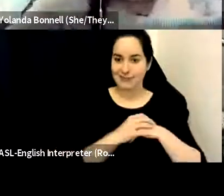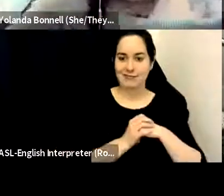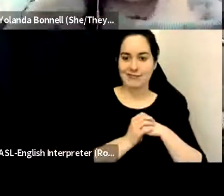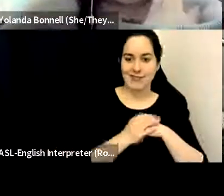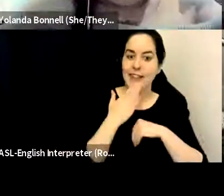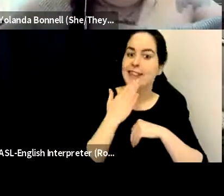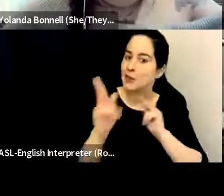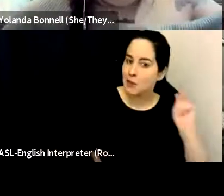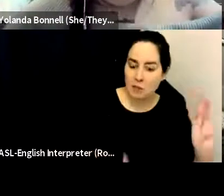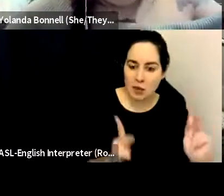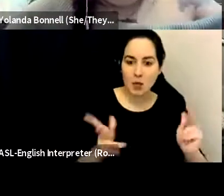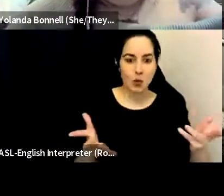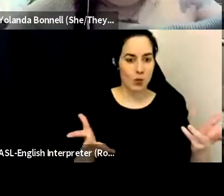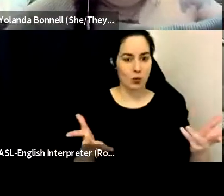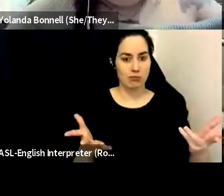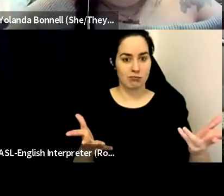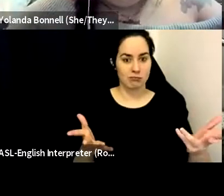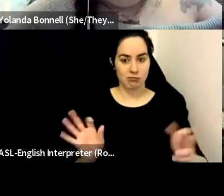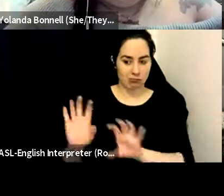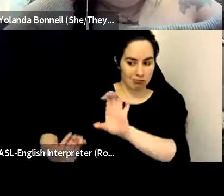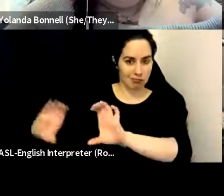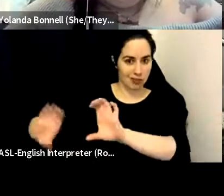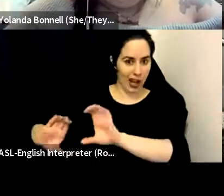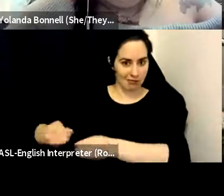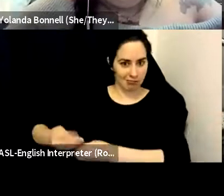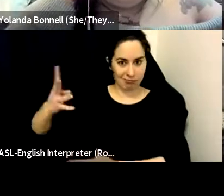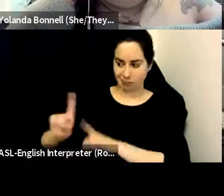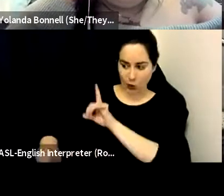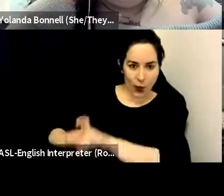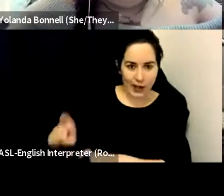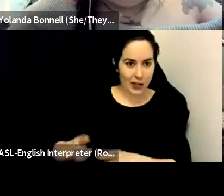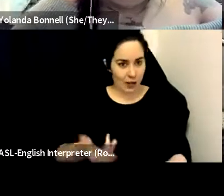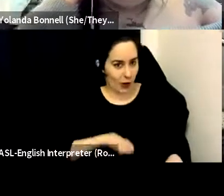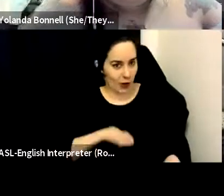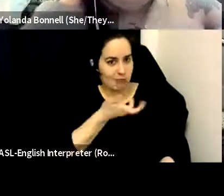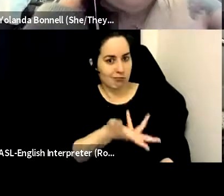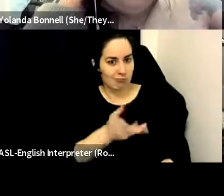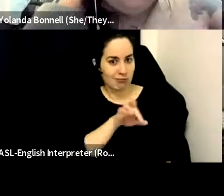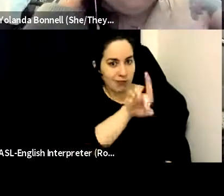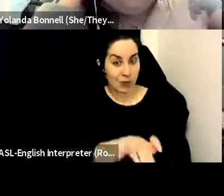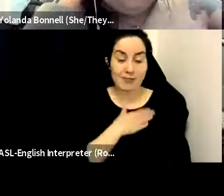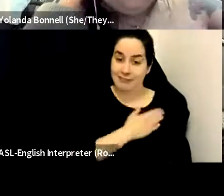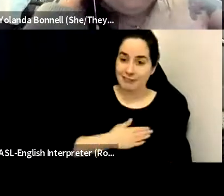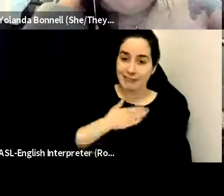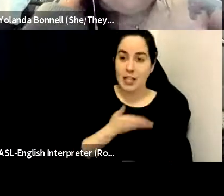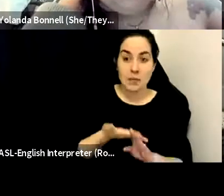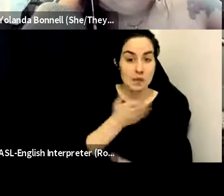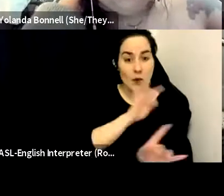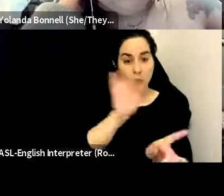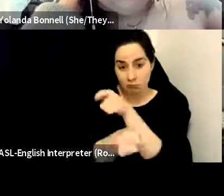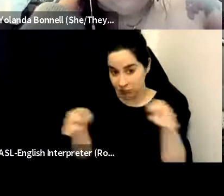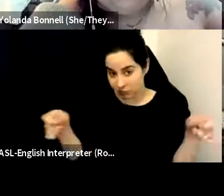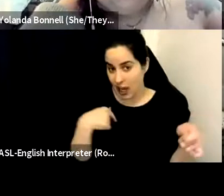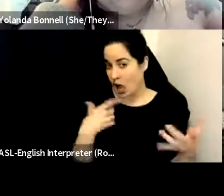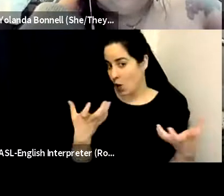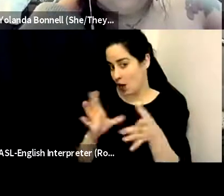offered some really wonderful questions. We really appreciate it. And just before we wrap up, I want to mention that we